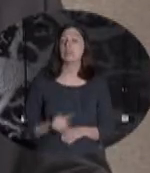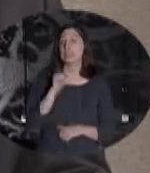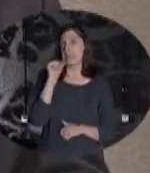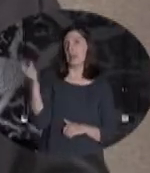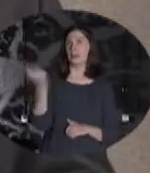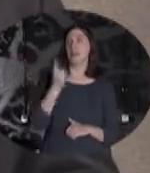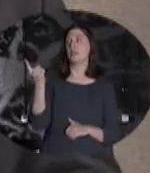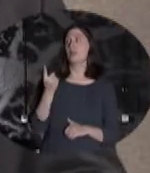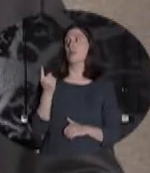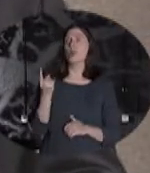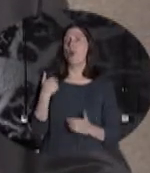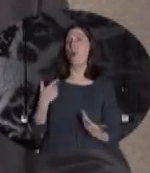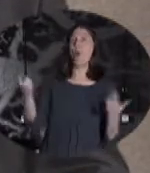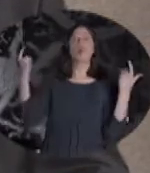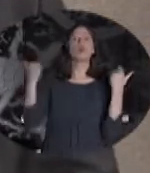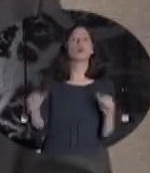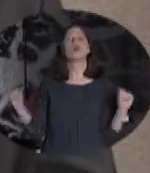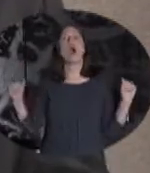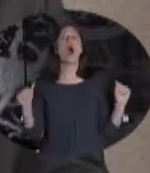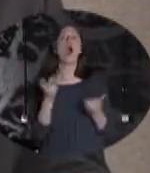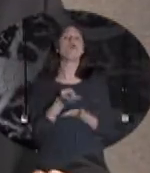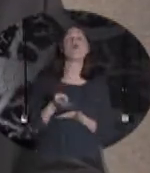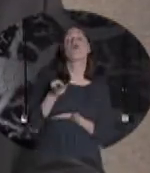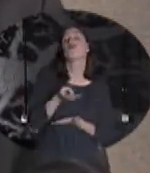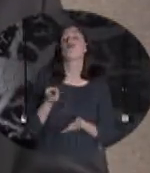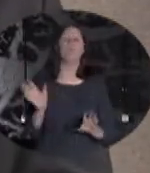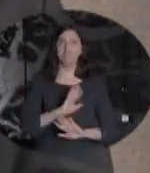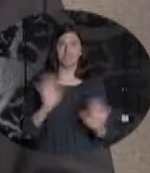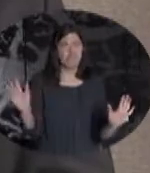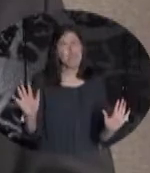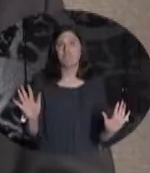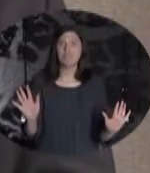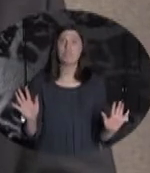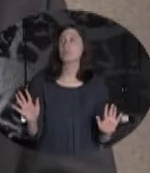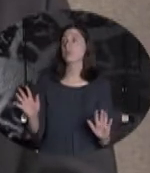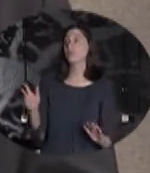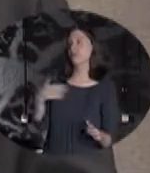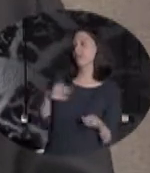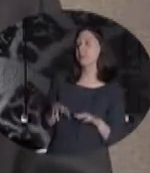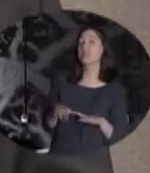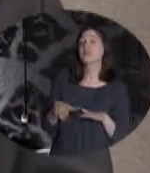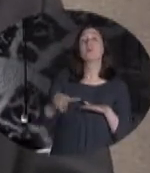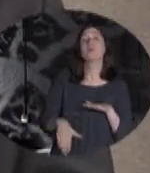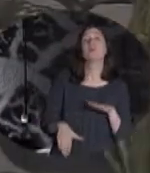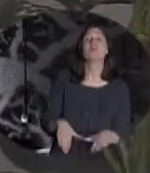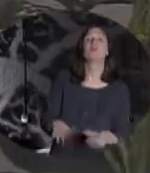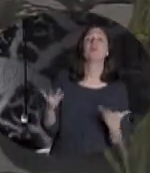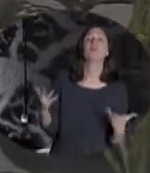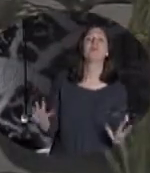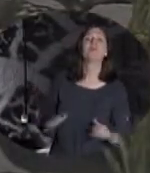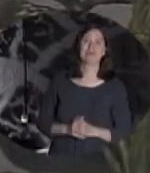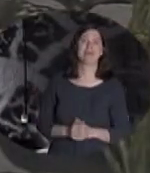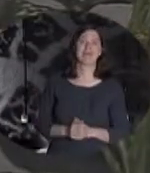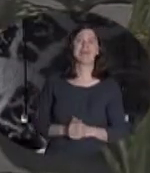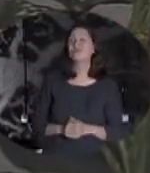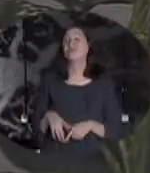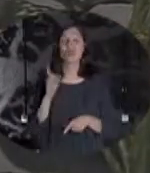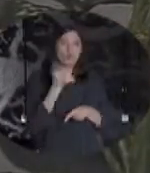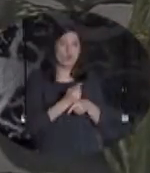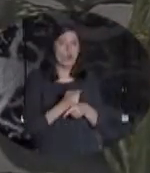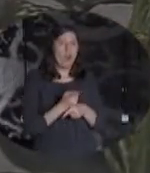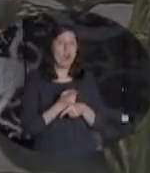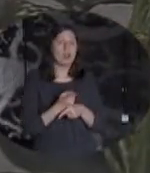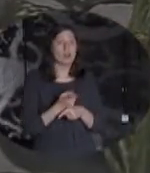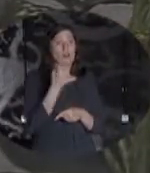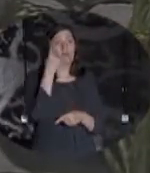just kind of, I'm just going to try, I'm just going to float. Have a little bit of just training. Just dip your toes in. Yeah. Just make sure that, you wouldn't want to, when you think about